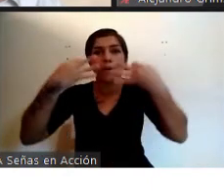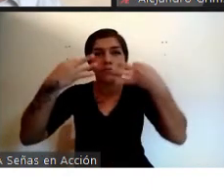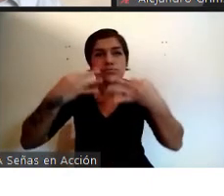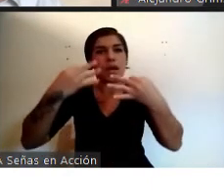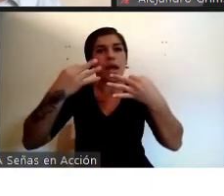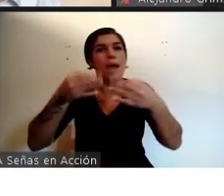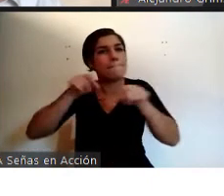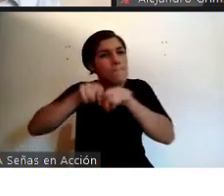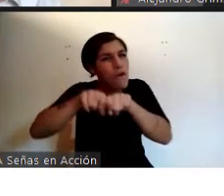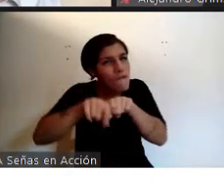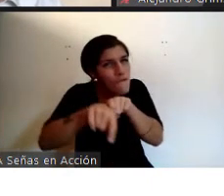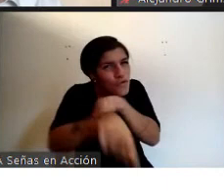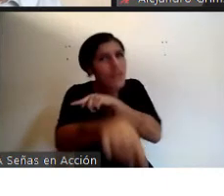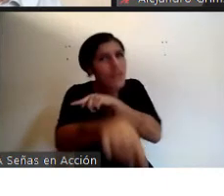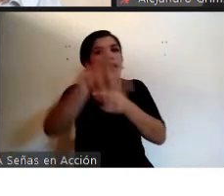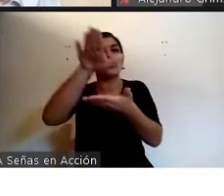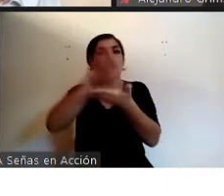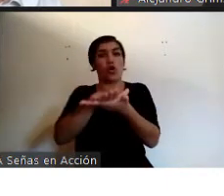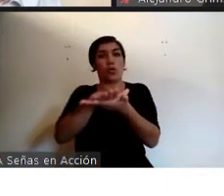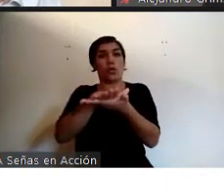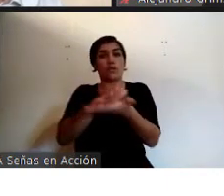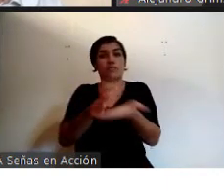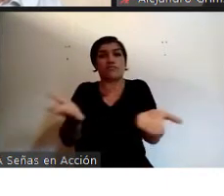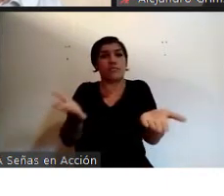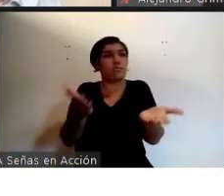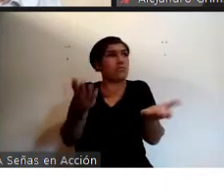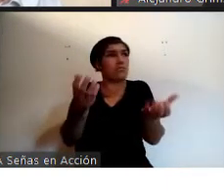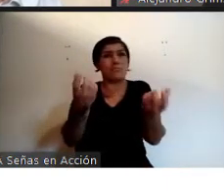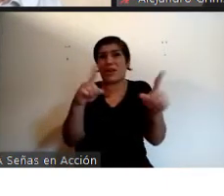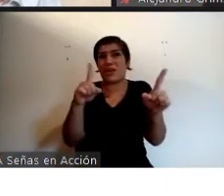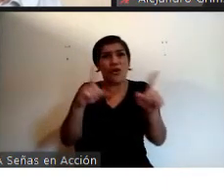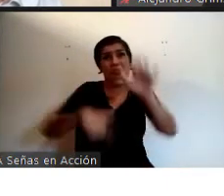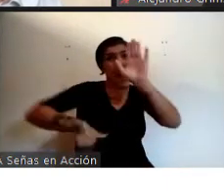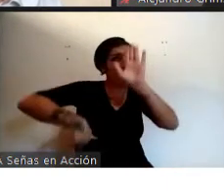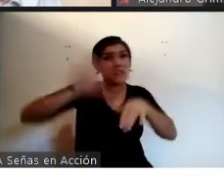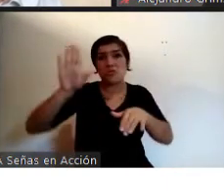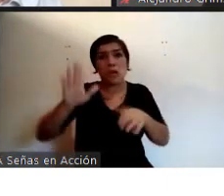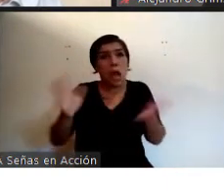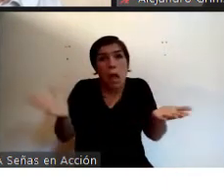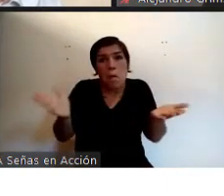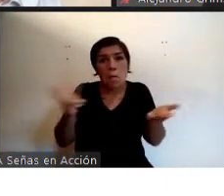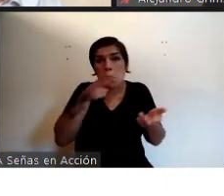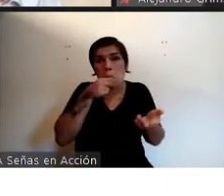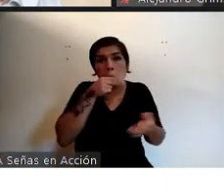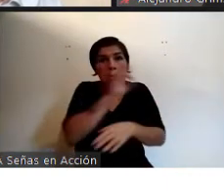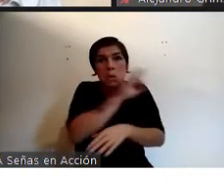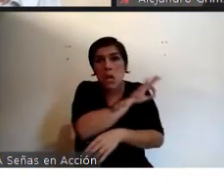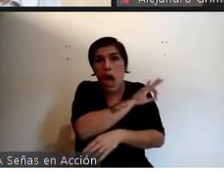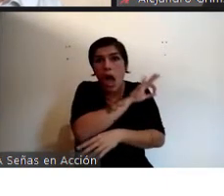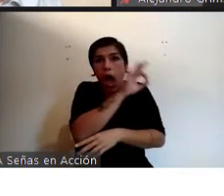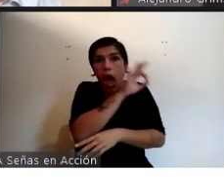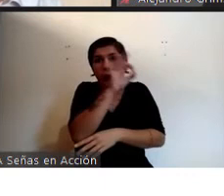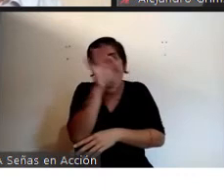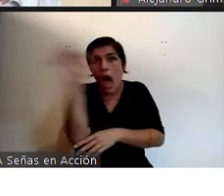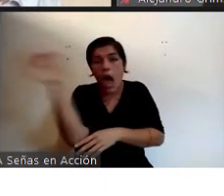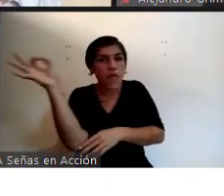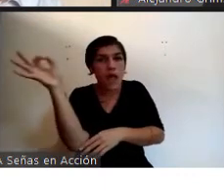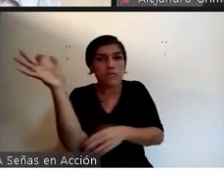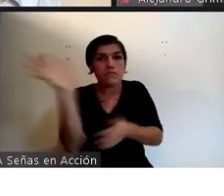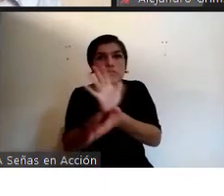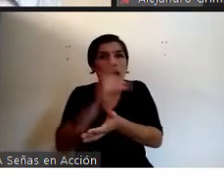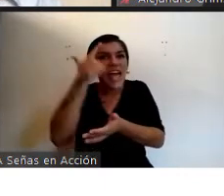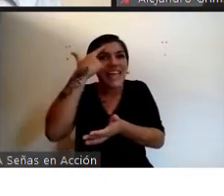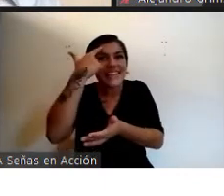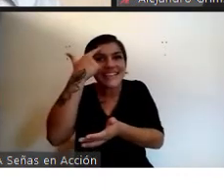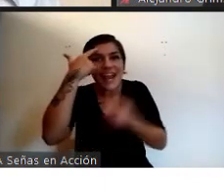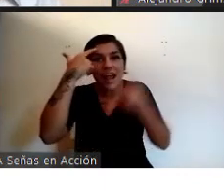more time to thinking and imagining things rather than those that are in a very specific execution activity. We haven't